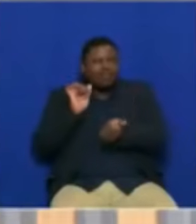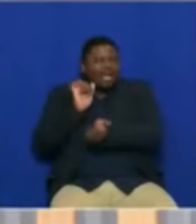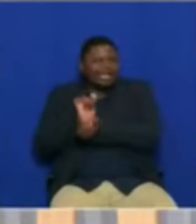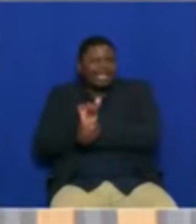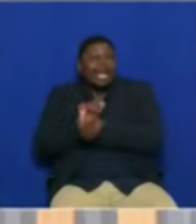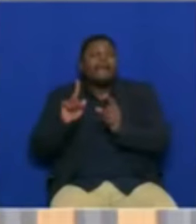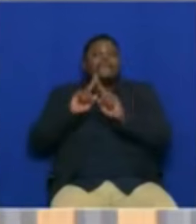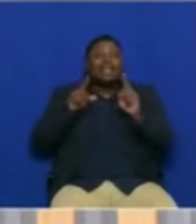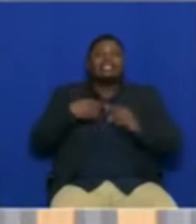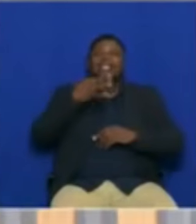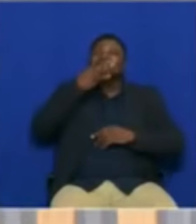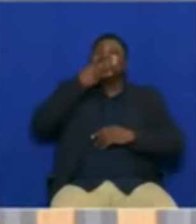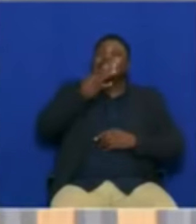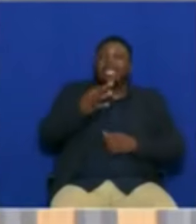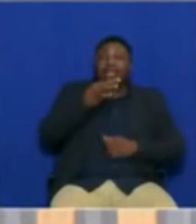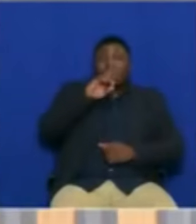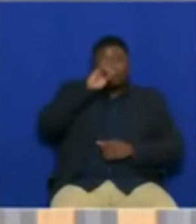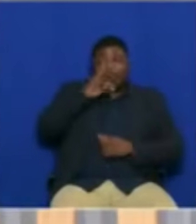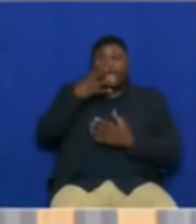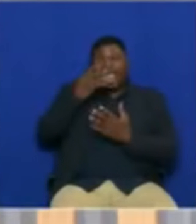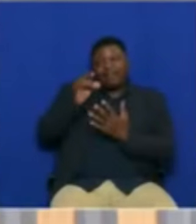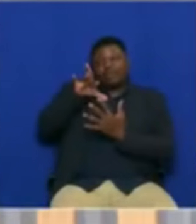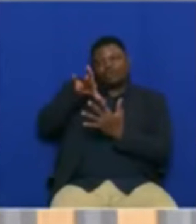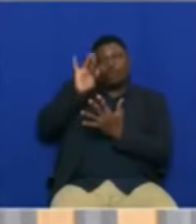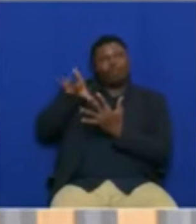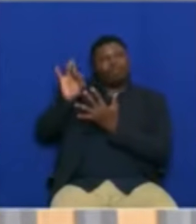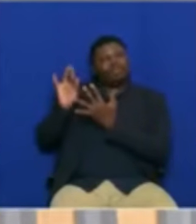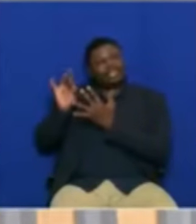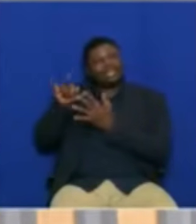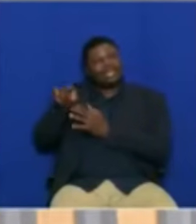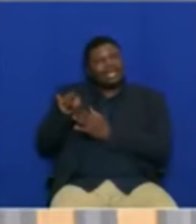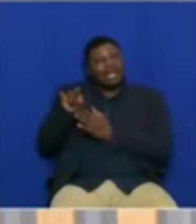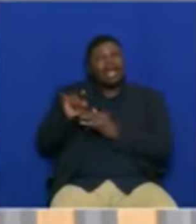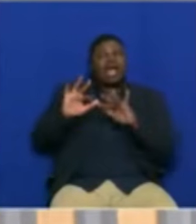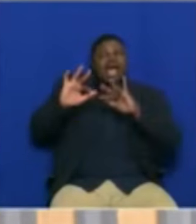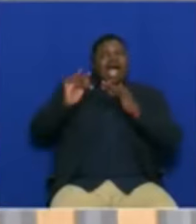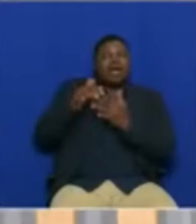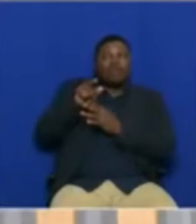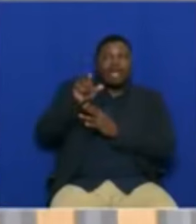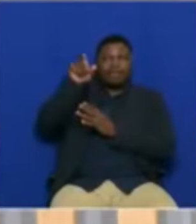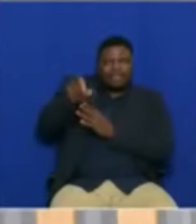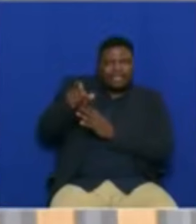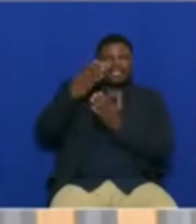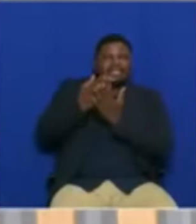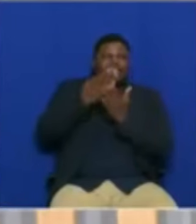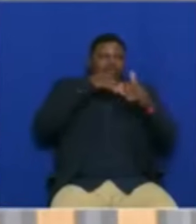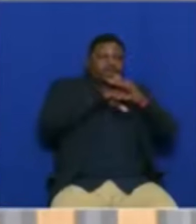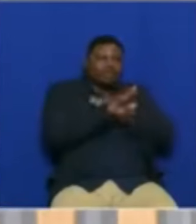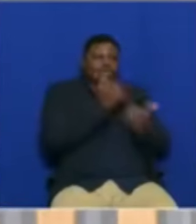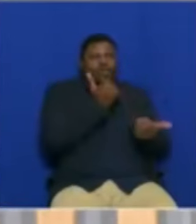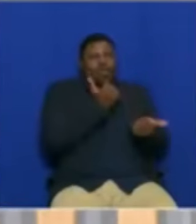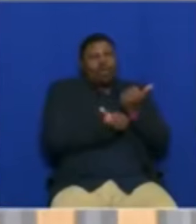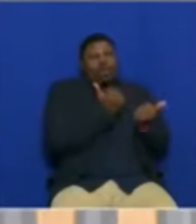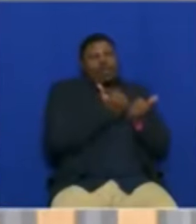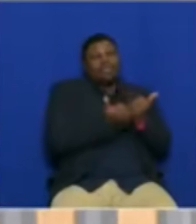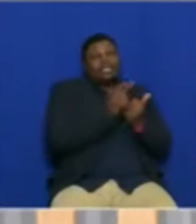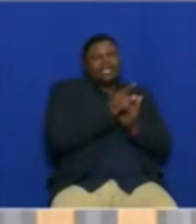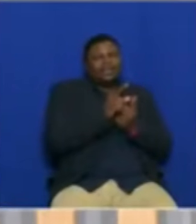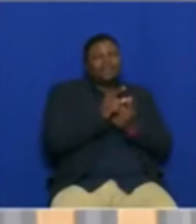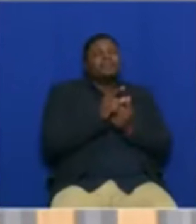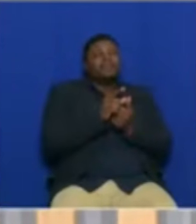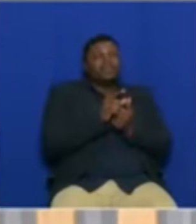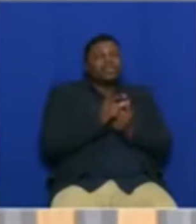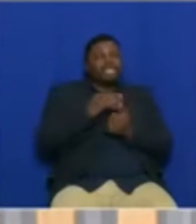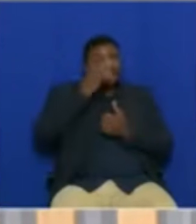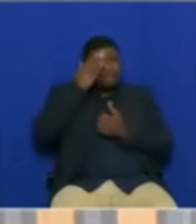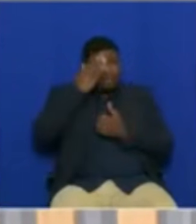options of how you secure the appearance of an accused person at court. And you know those options